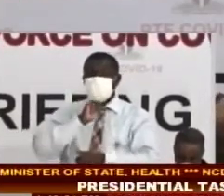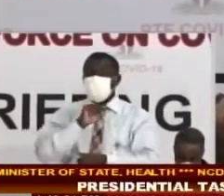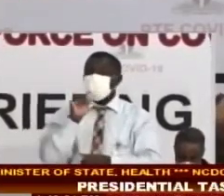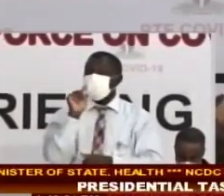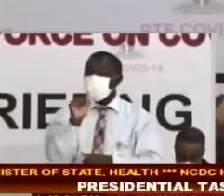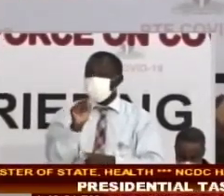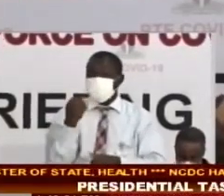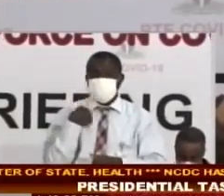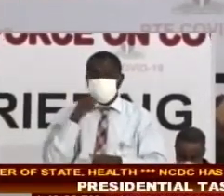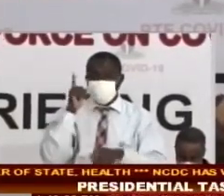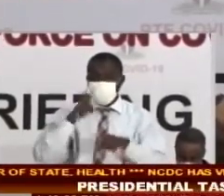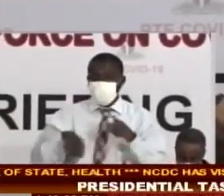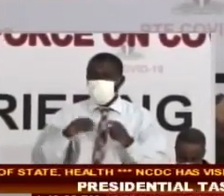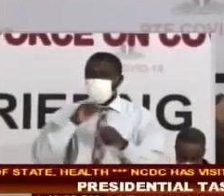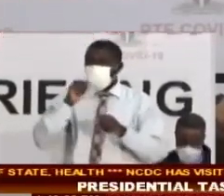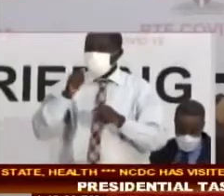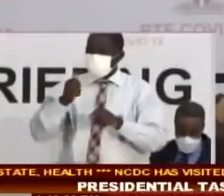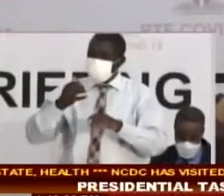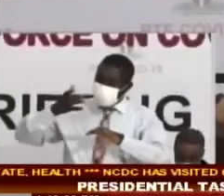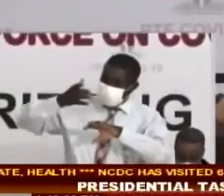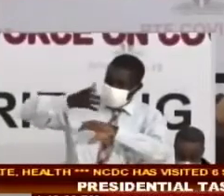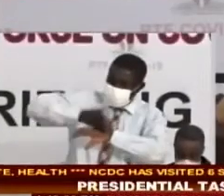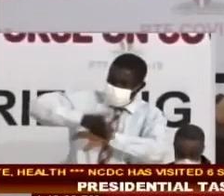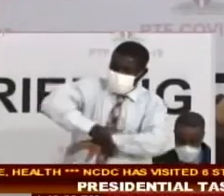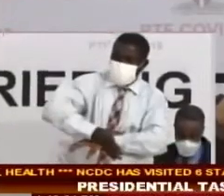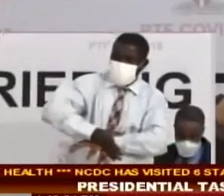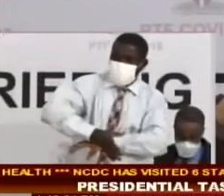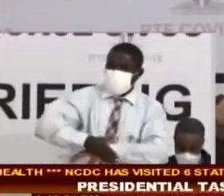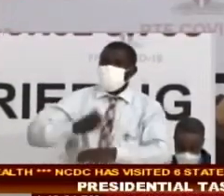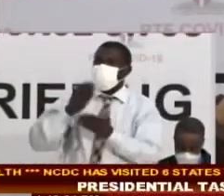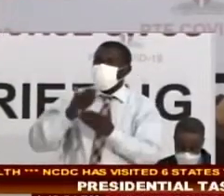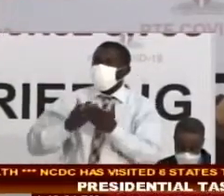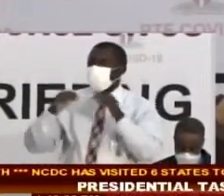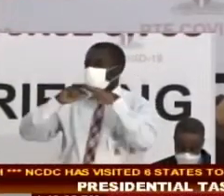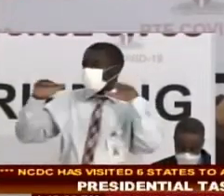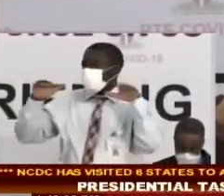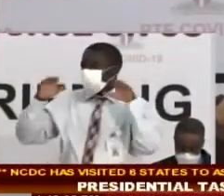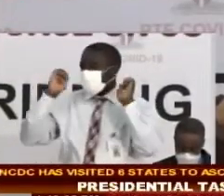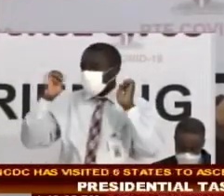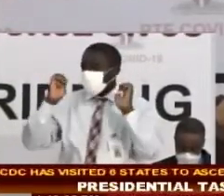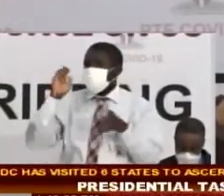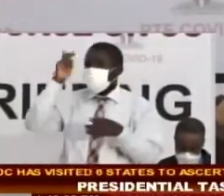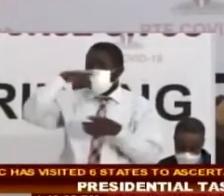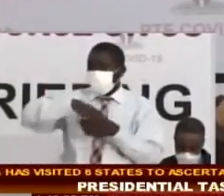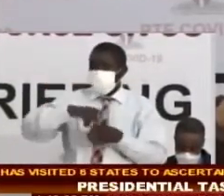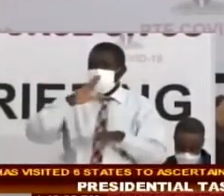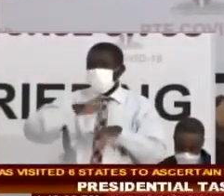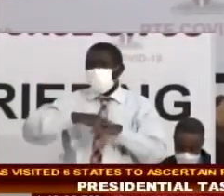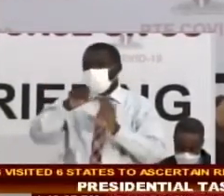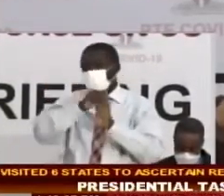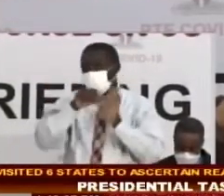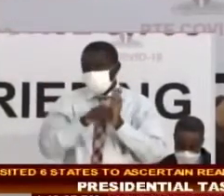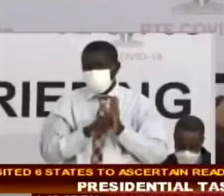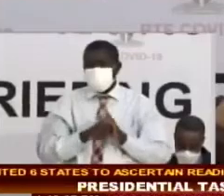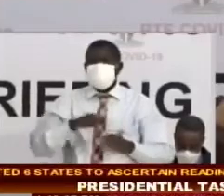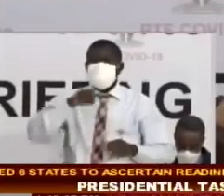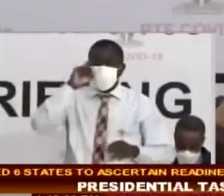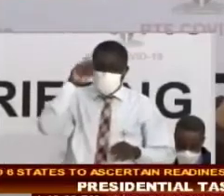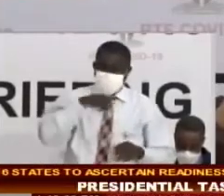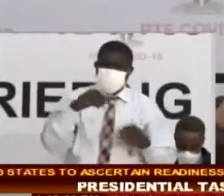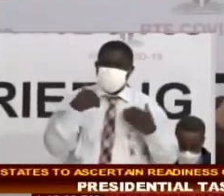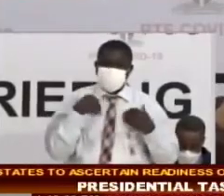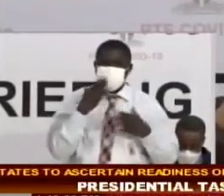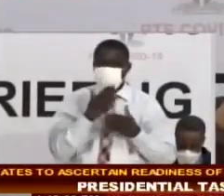unilaterally impose a certain level of education participation on states. There must be some sort of